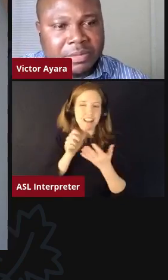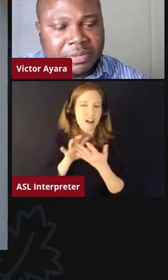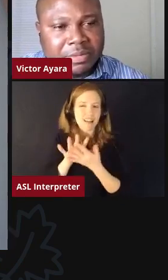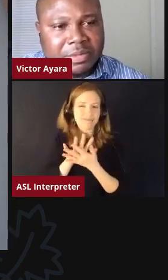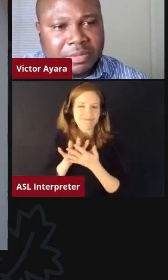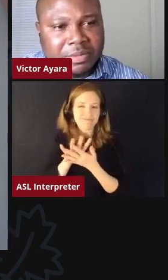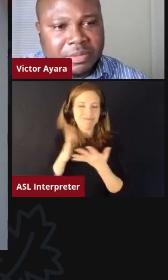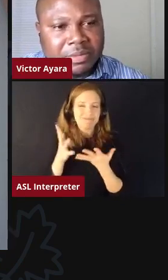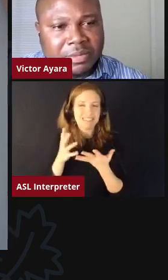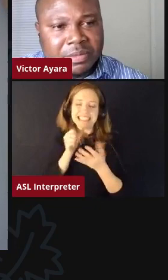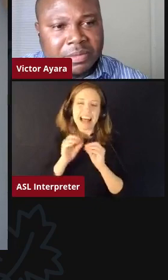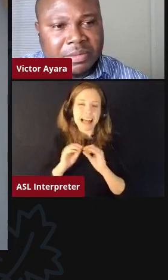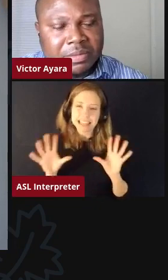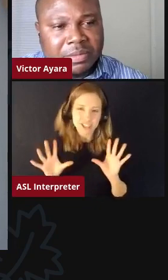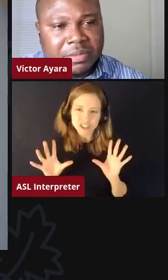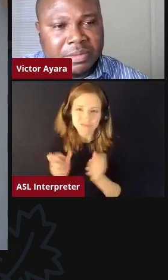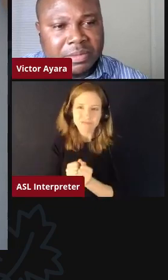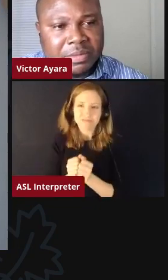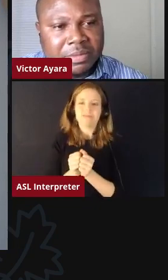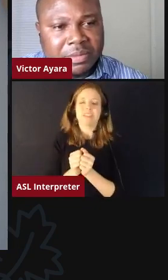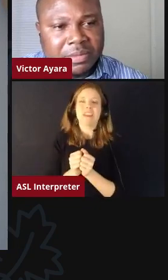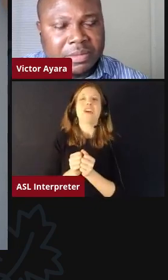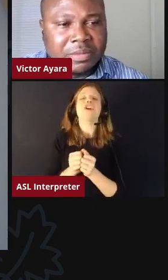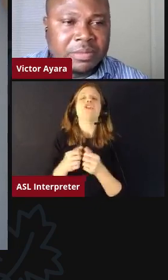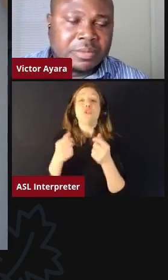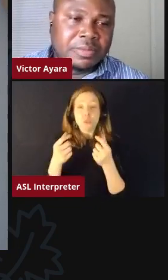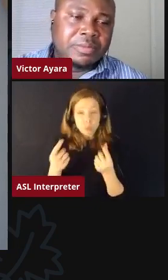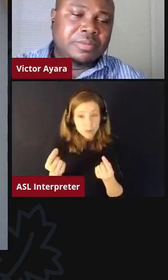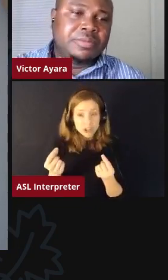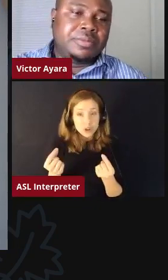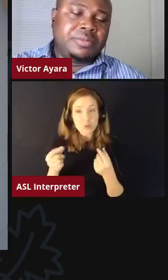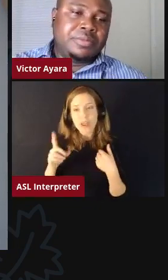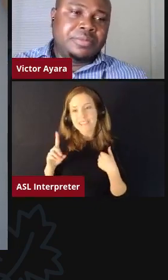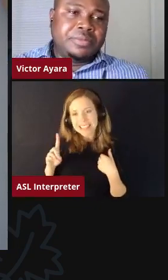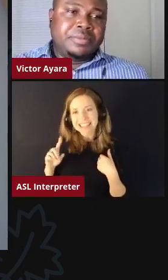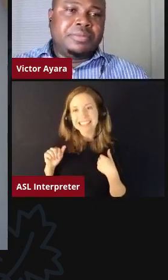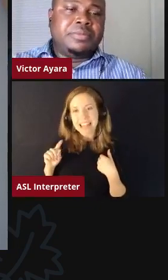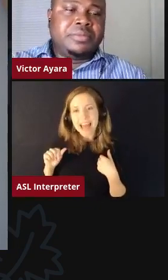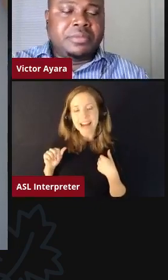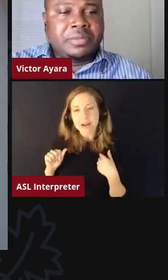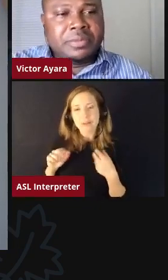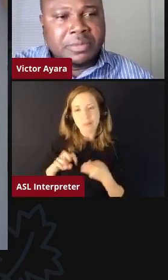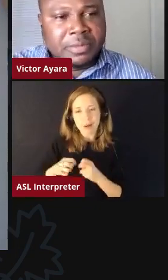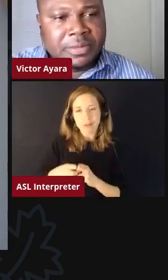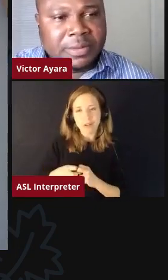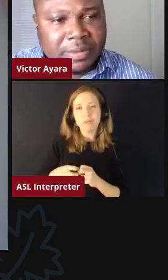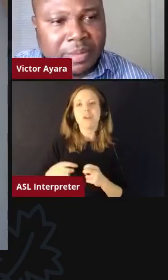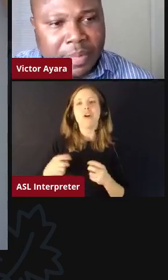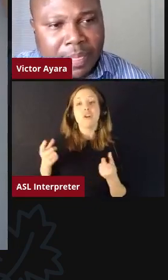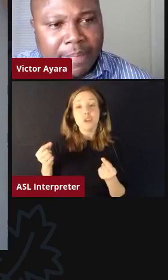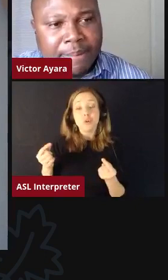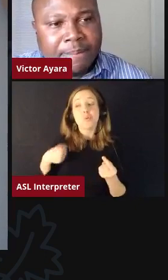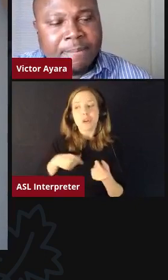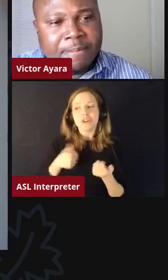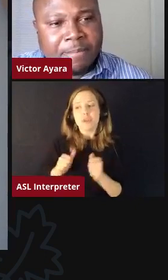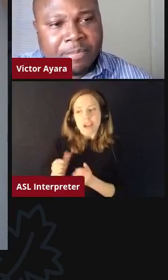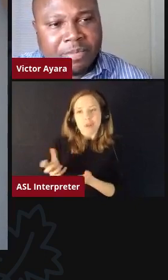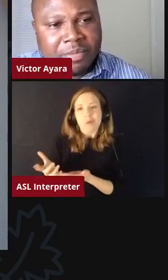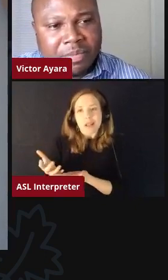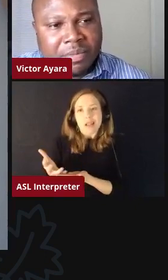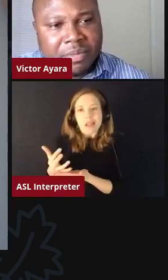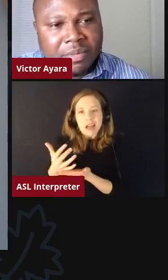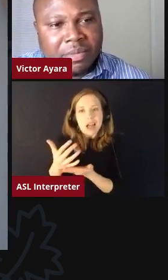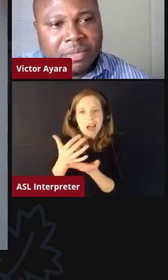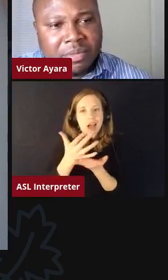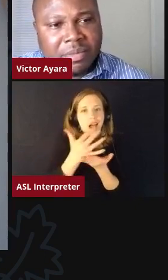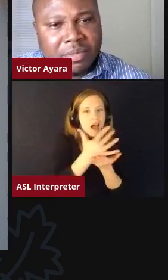to be able to really clearly say that. And that's really, I think, the goal for the next 10 years of our research is